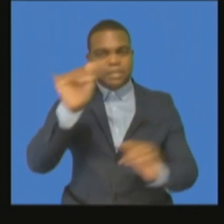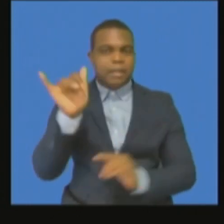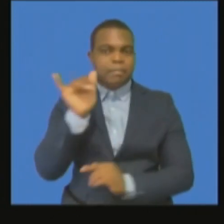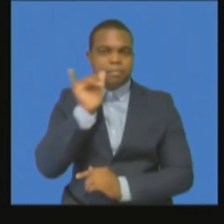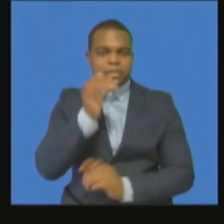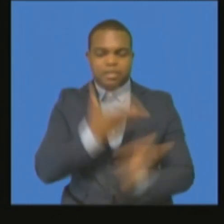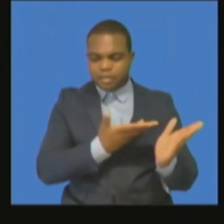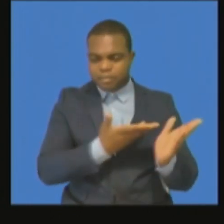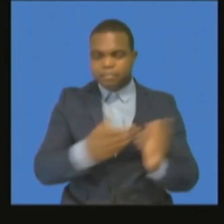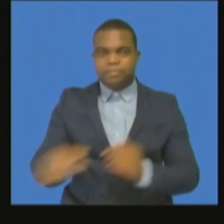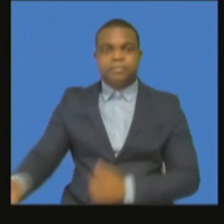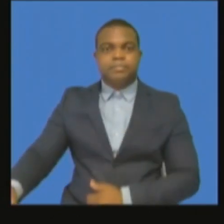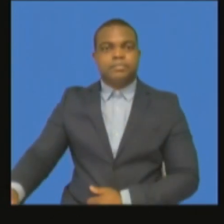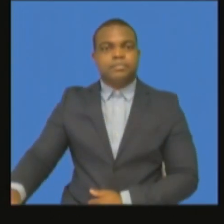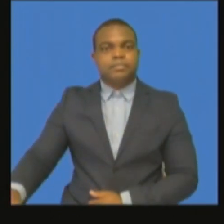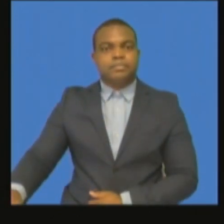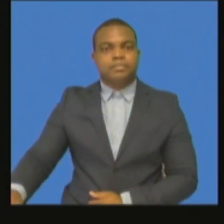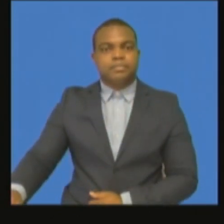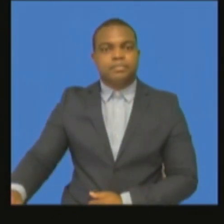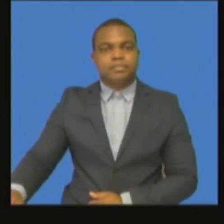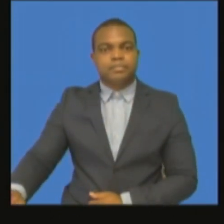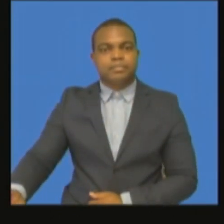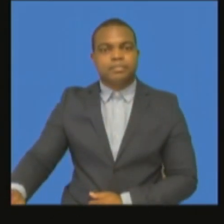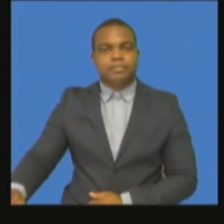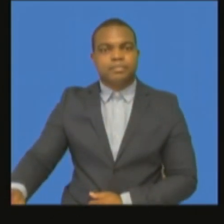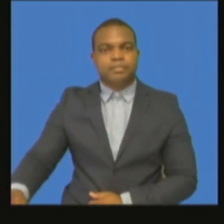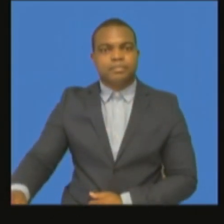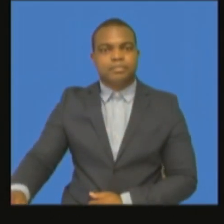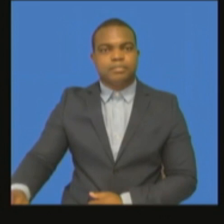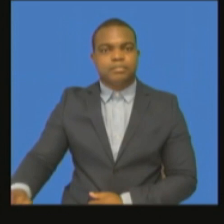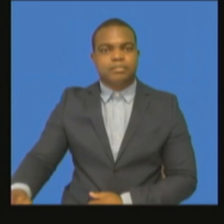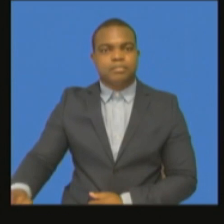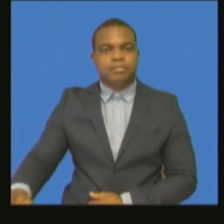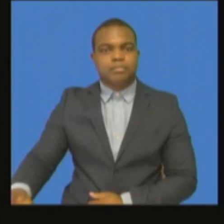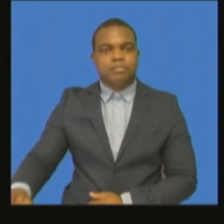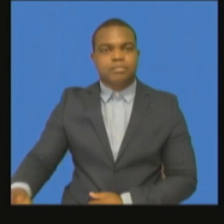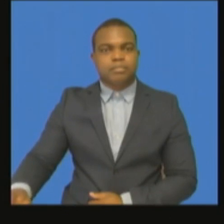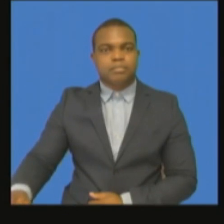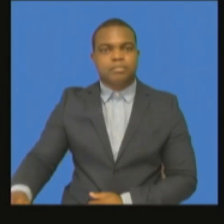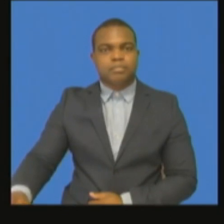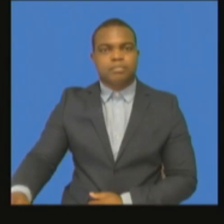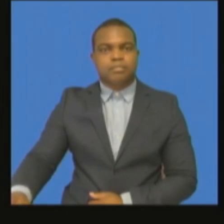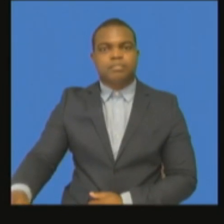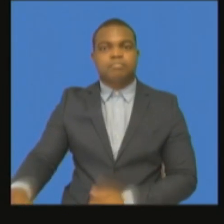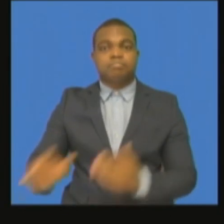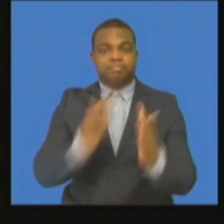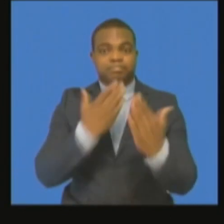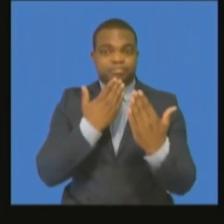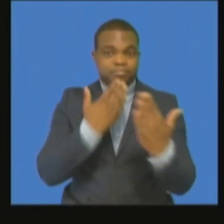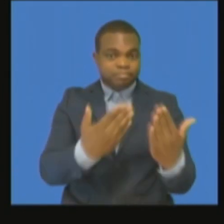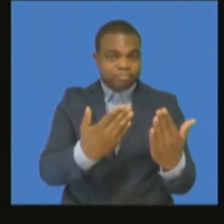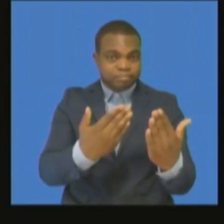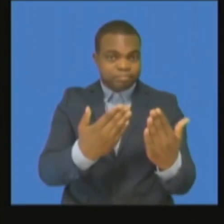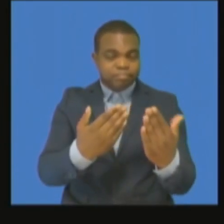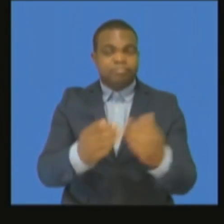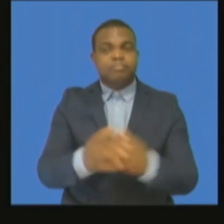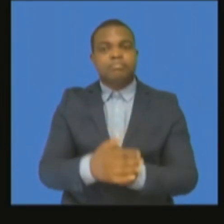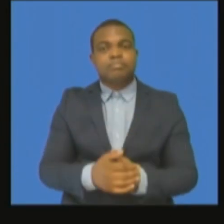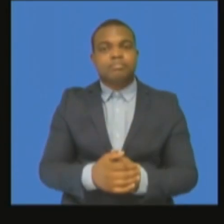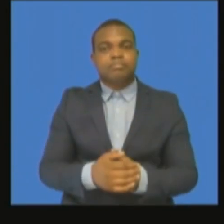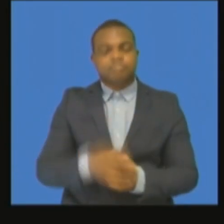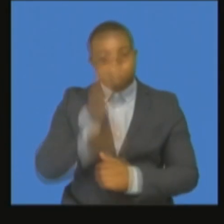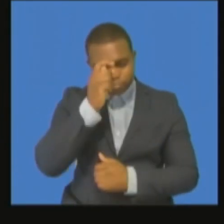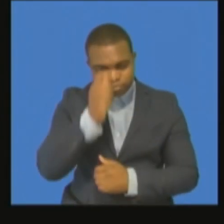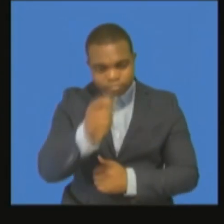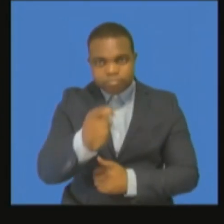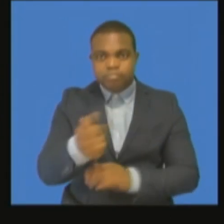First of all, I thank the President of the UN General Assembly for ensuring that this high-level dialogue on financing for development takes